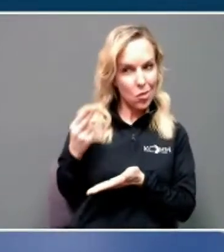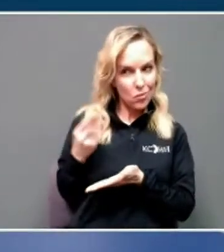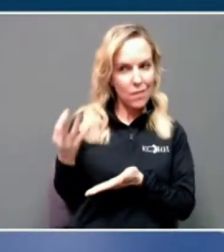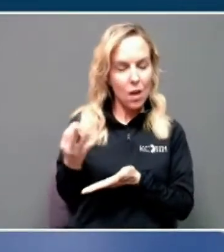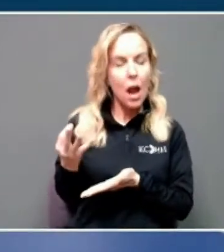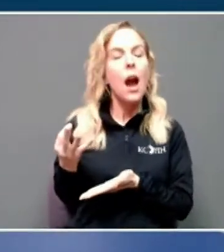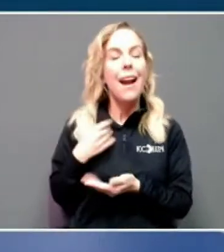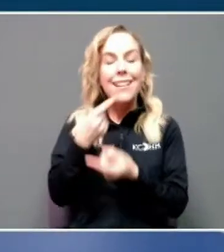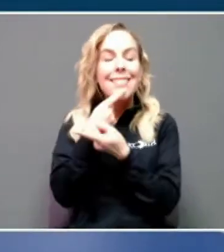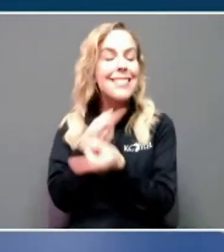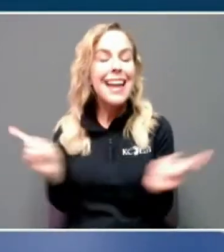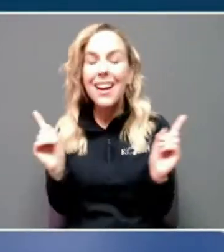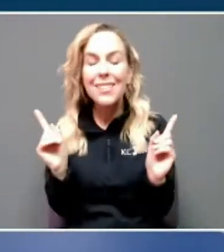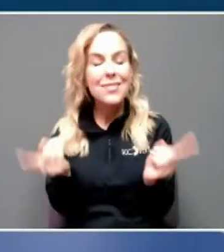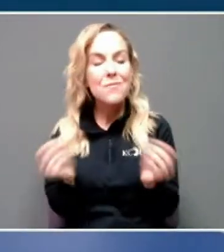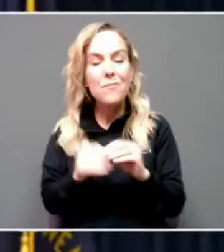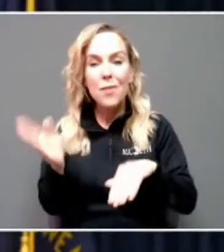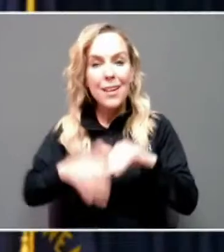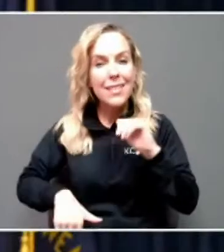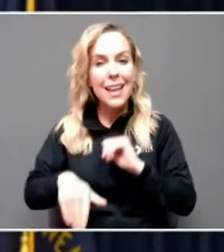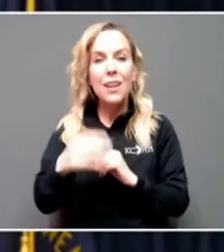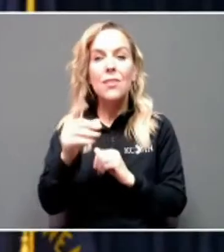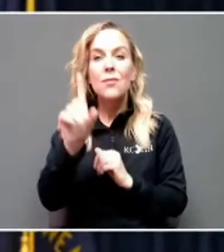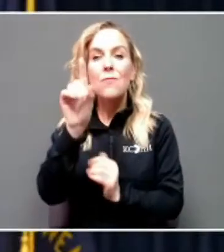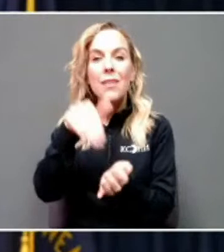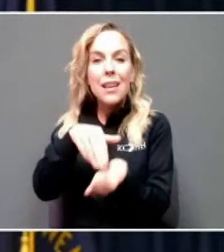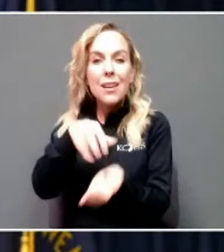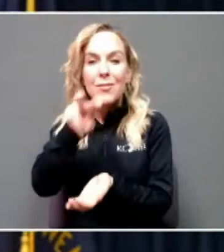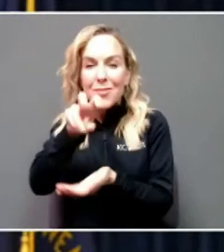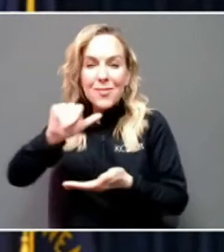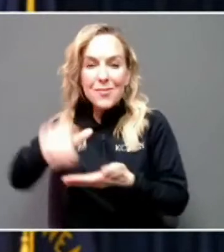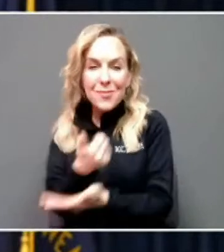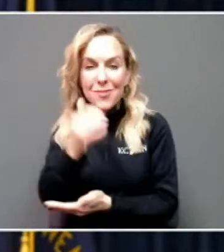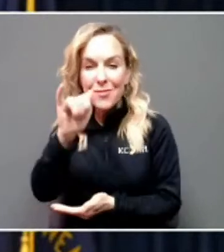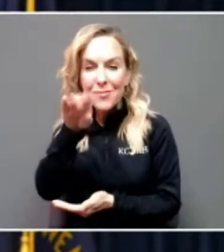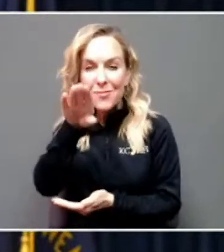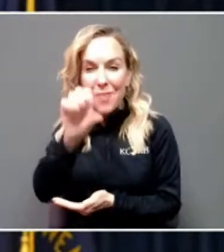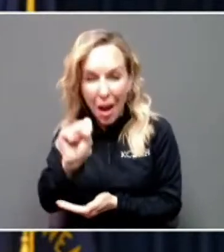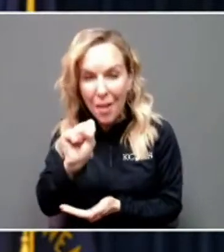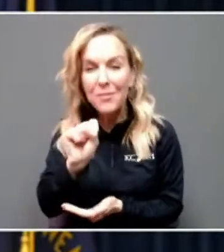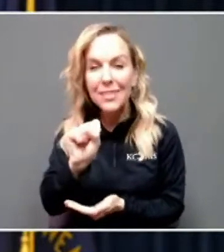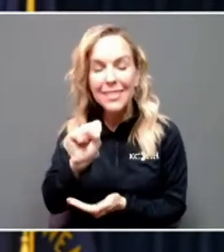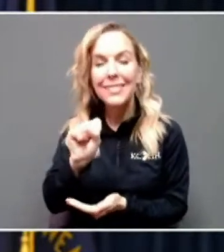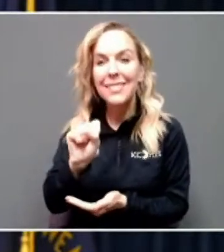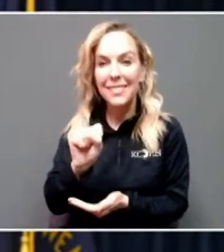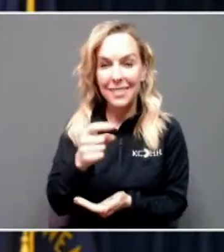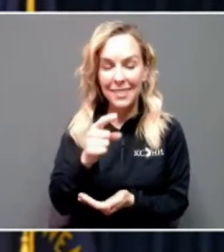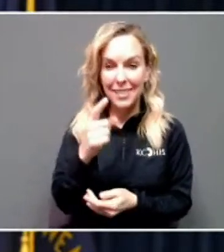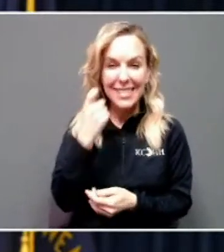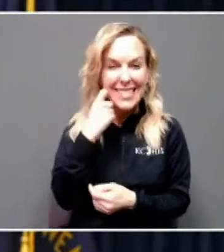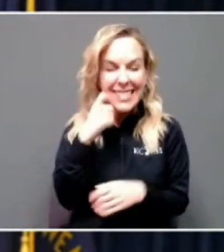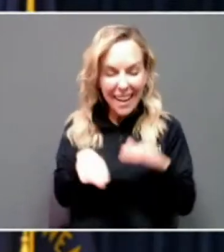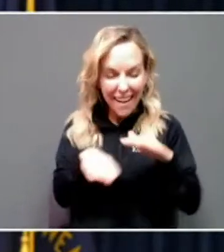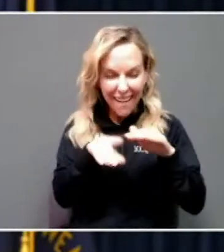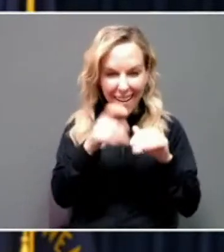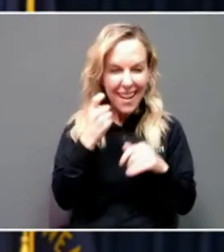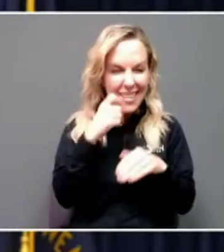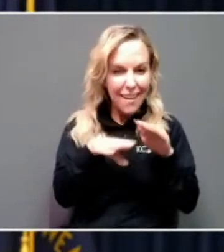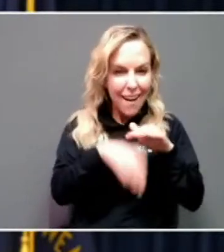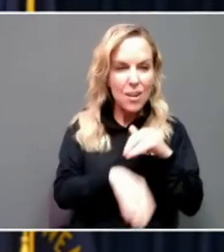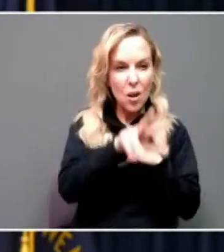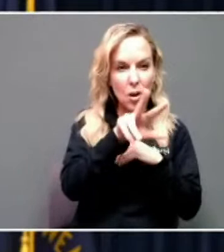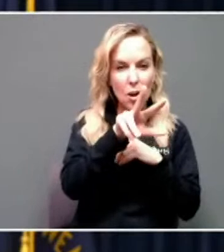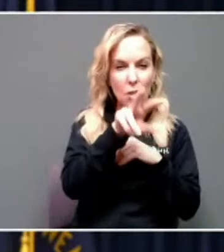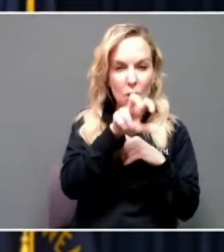than 1,200 new jobs for Kentuckians through just under $300 million in new